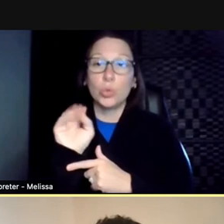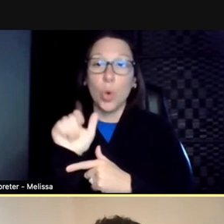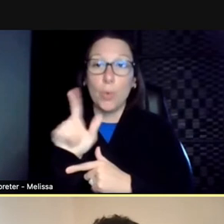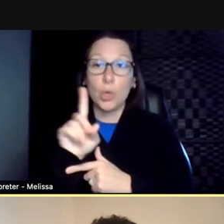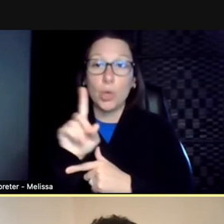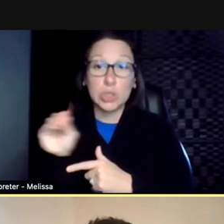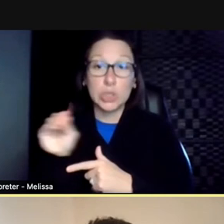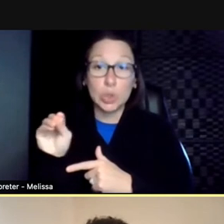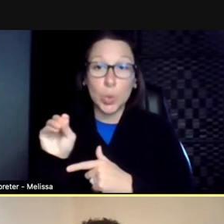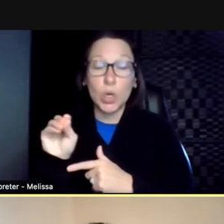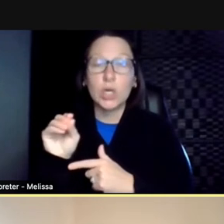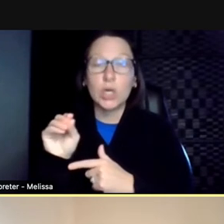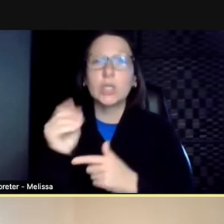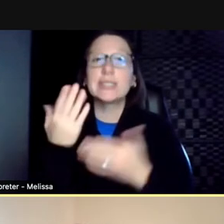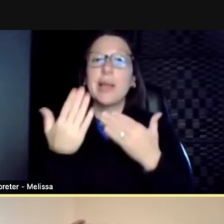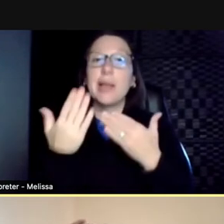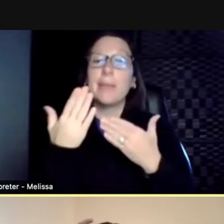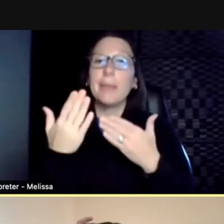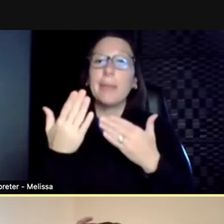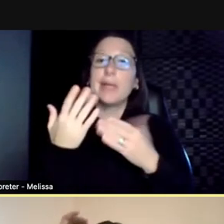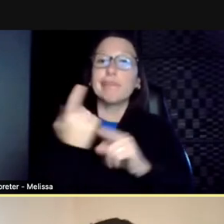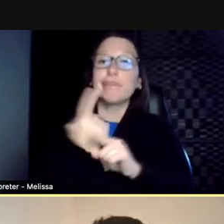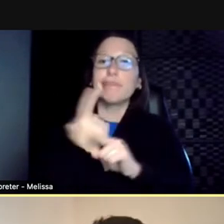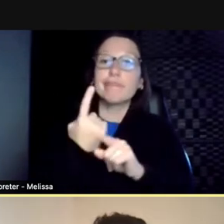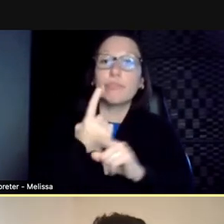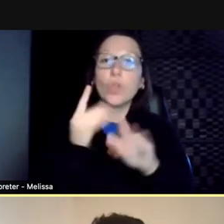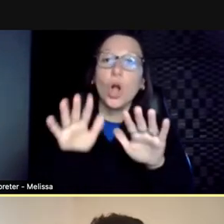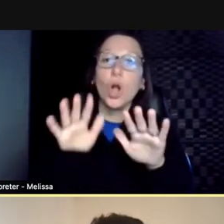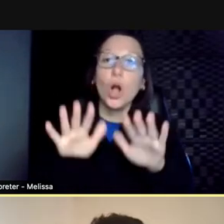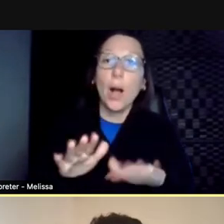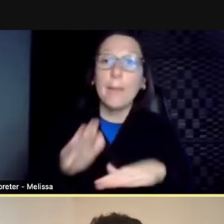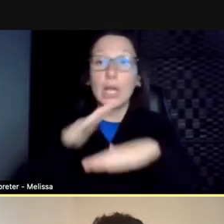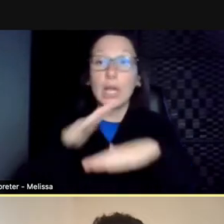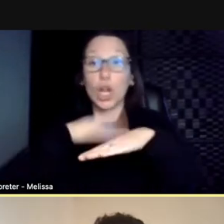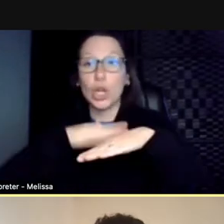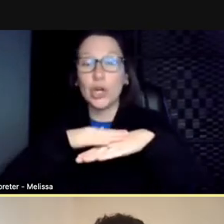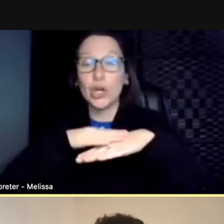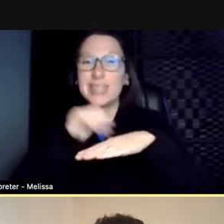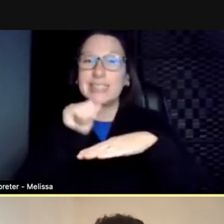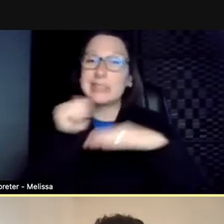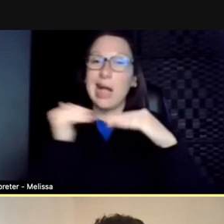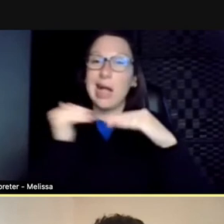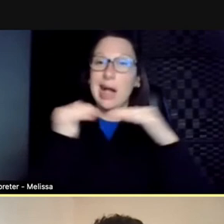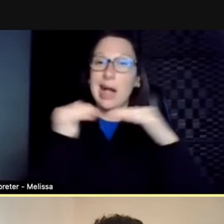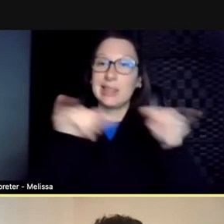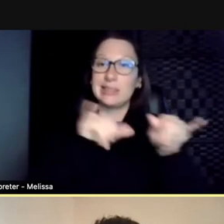neurotypical calming and alerting stimulus might not actually be the same for that student.